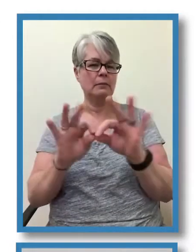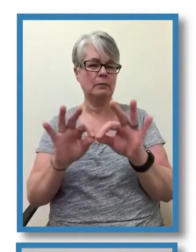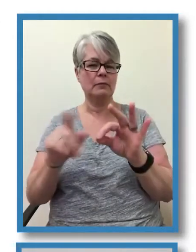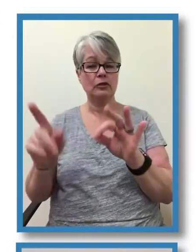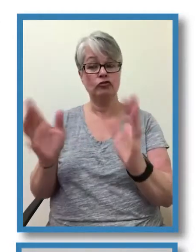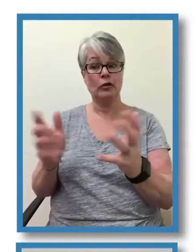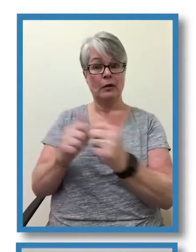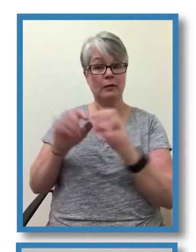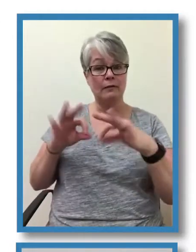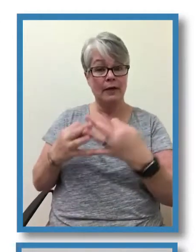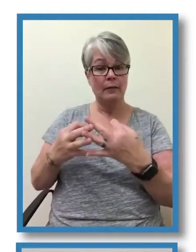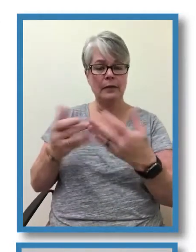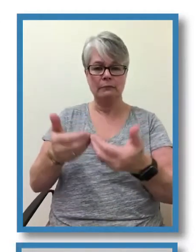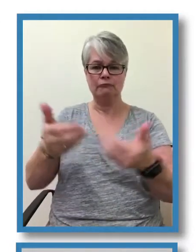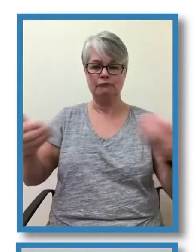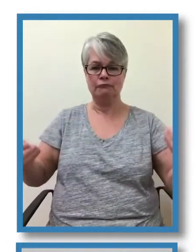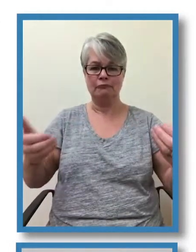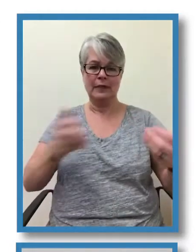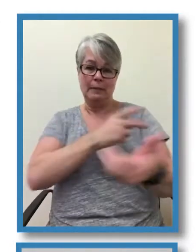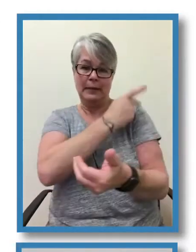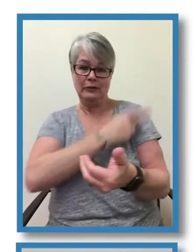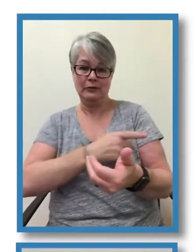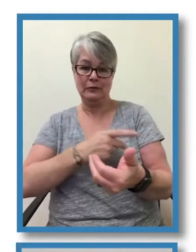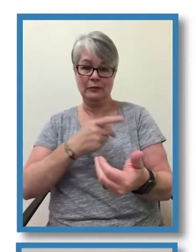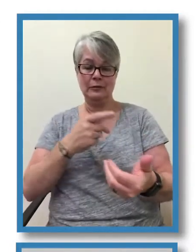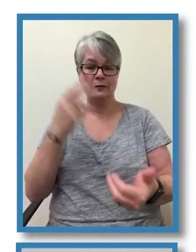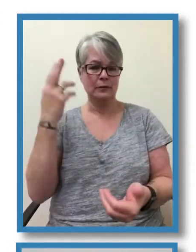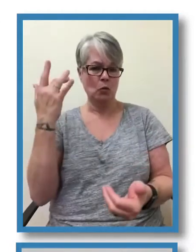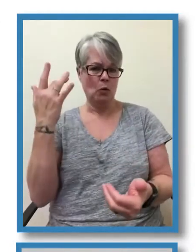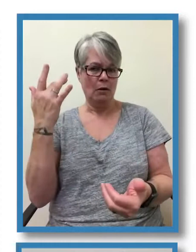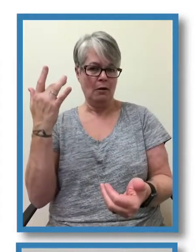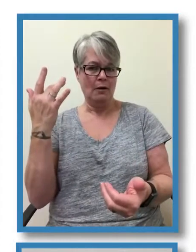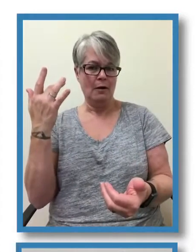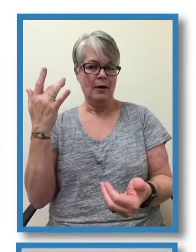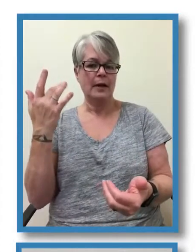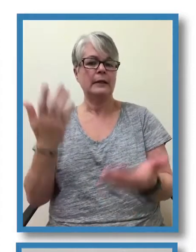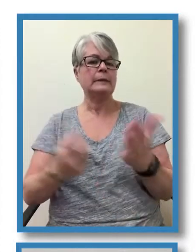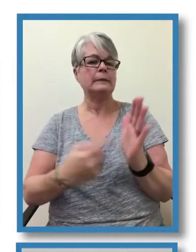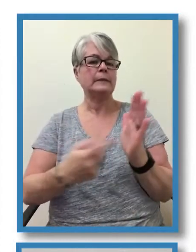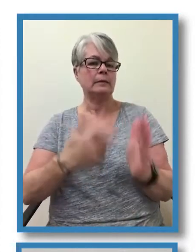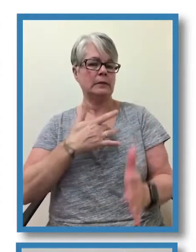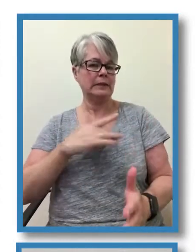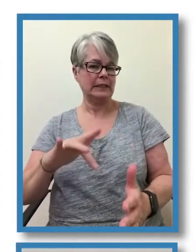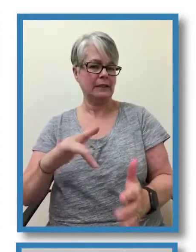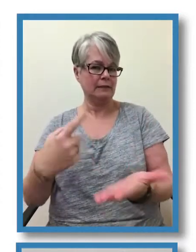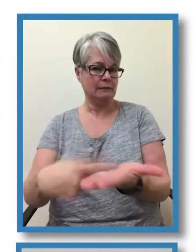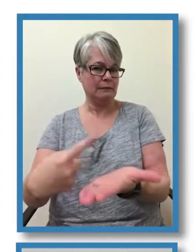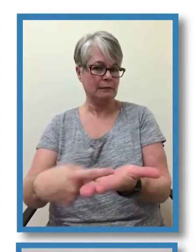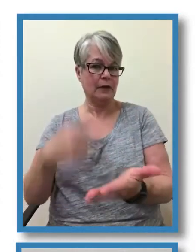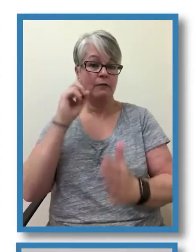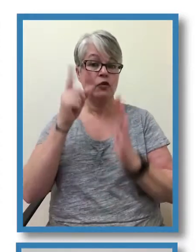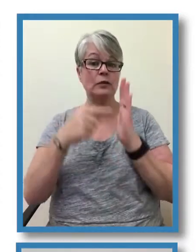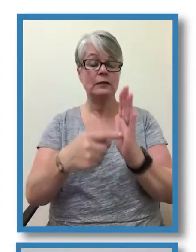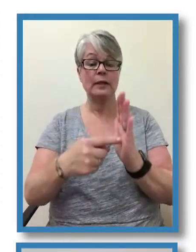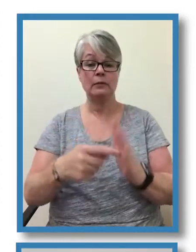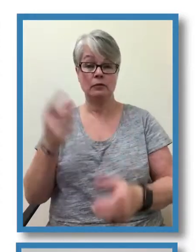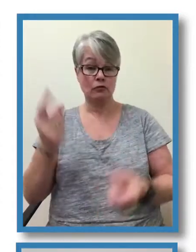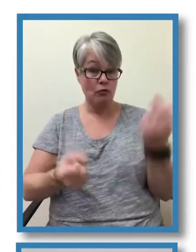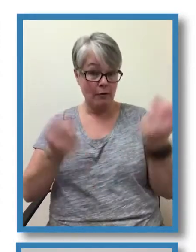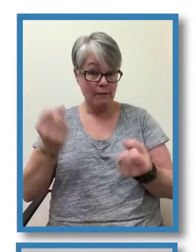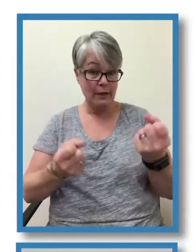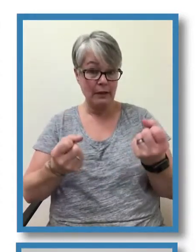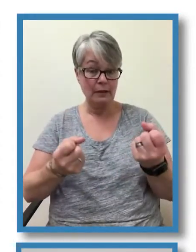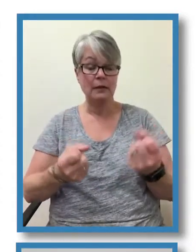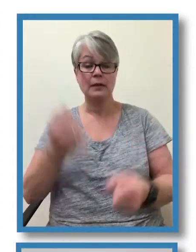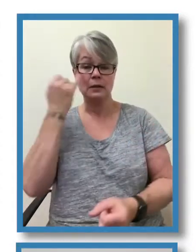with changes that you're seeing in someone's driving, you don't want to say that in front of them to the doctor, because you're going to hear about it all the way home